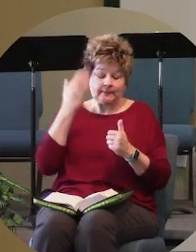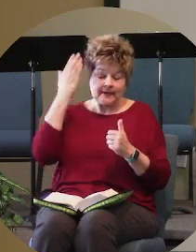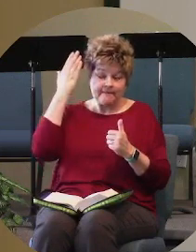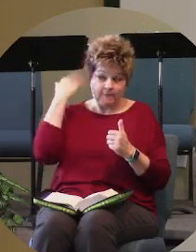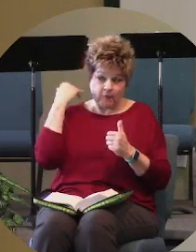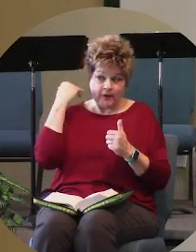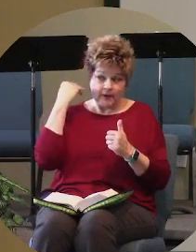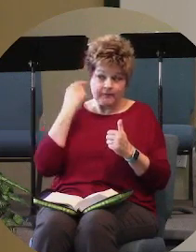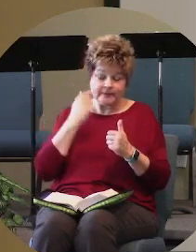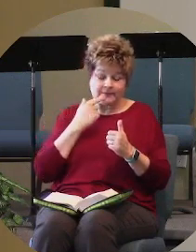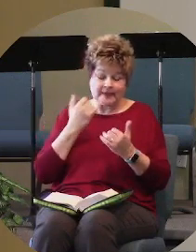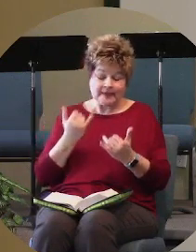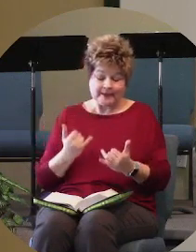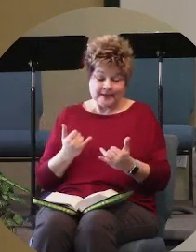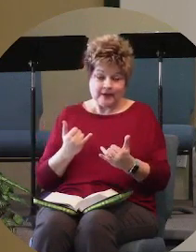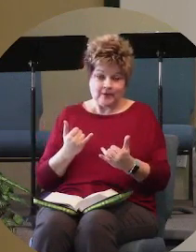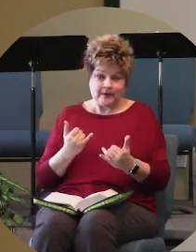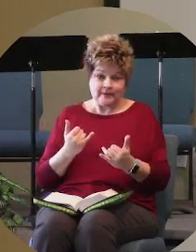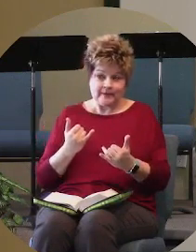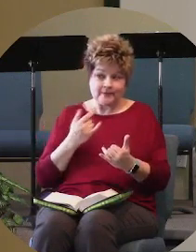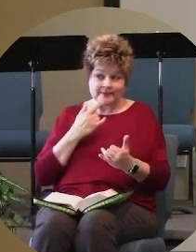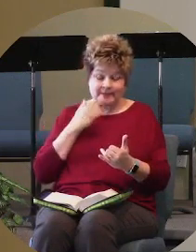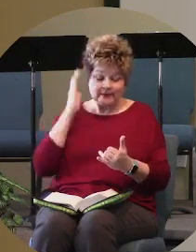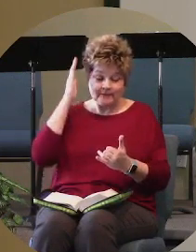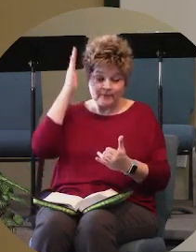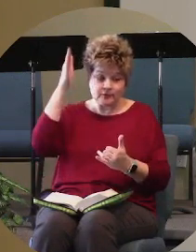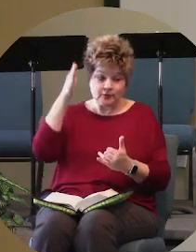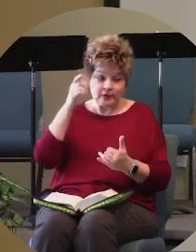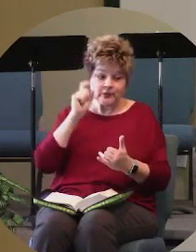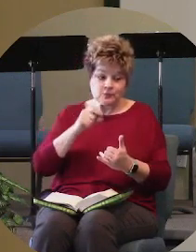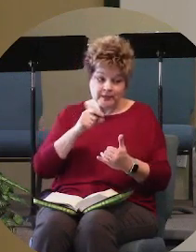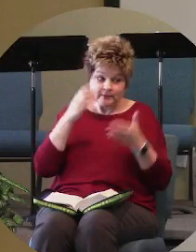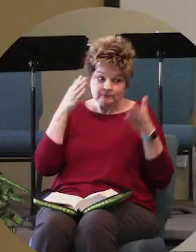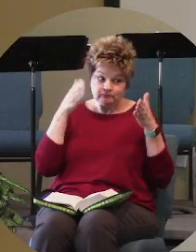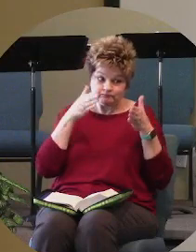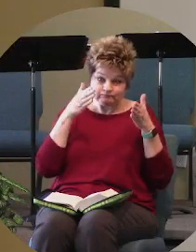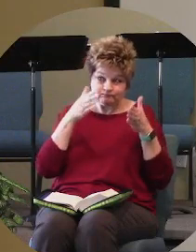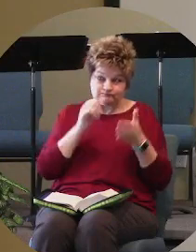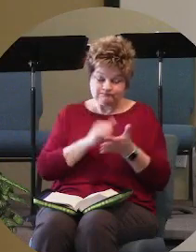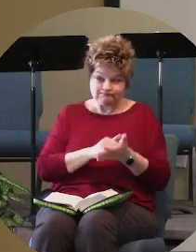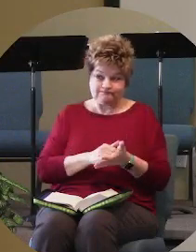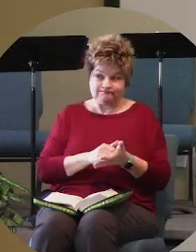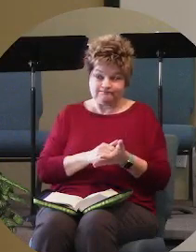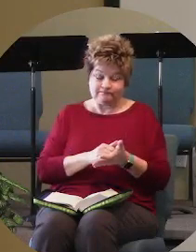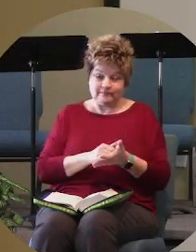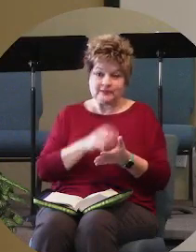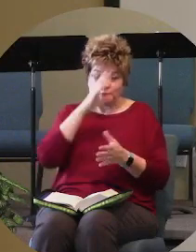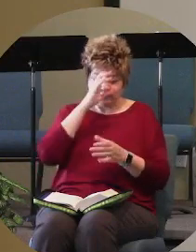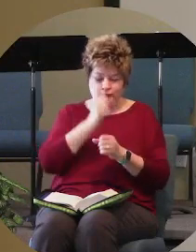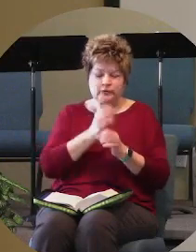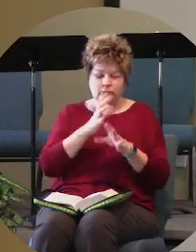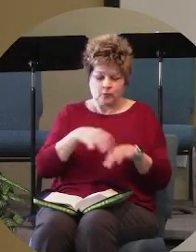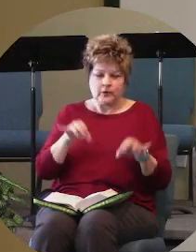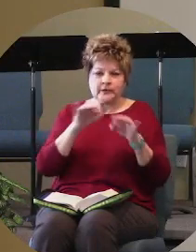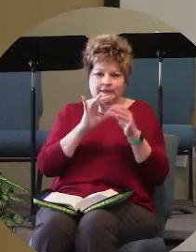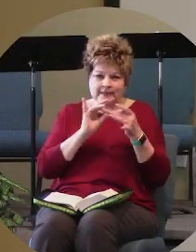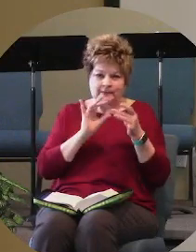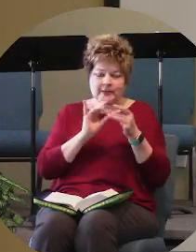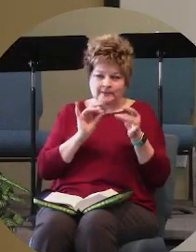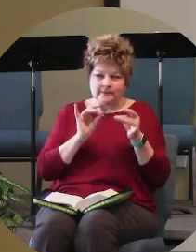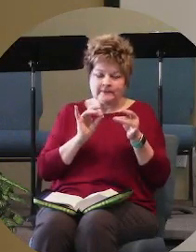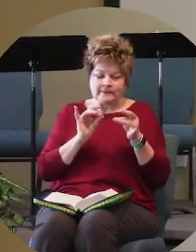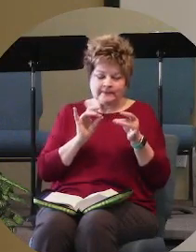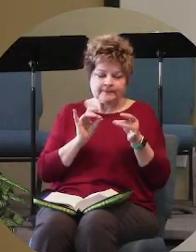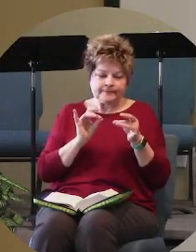is being said and what will be said, you need to listen to that. It's a trustworthy statement.